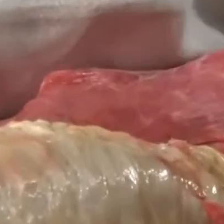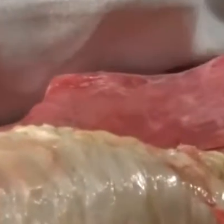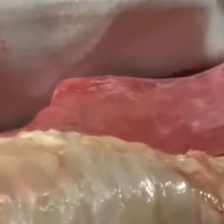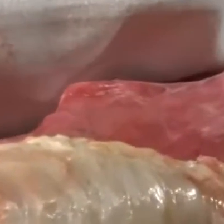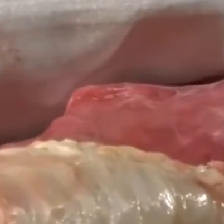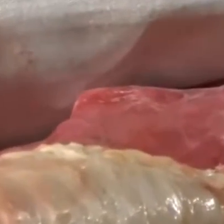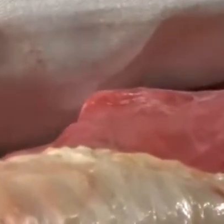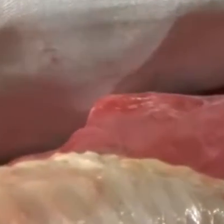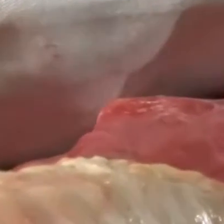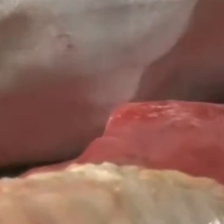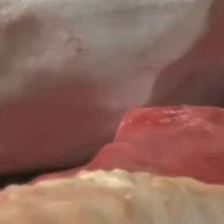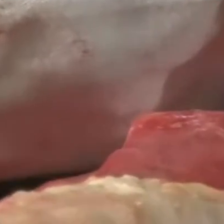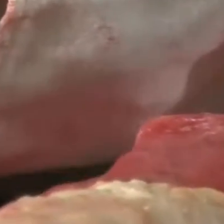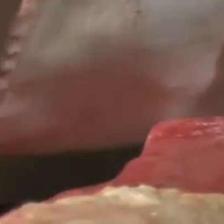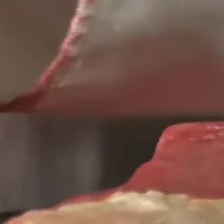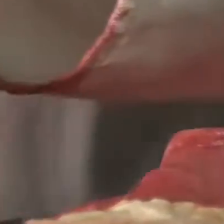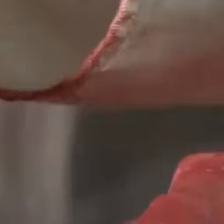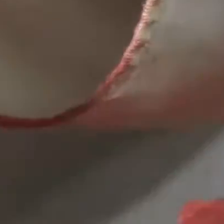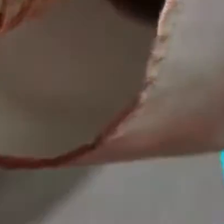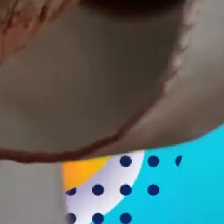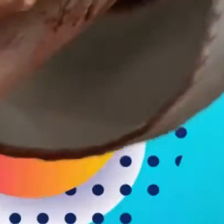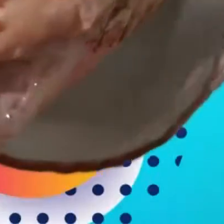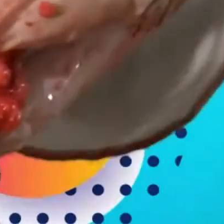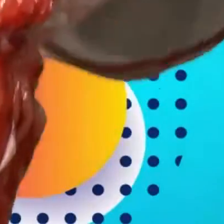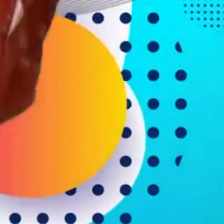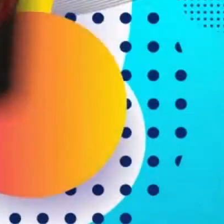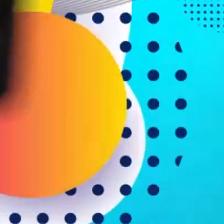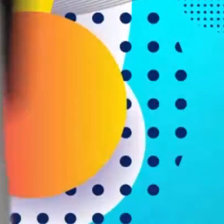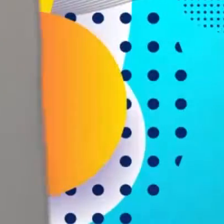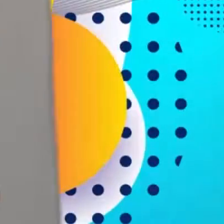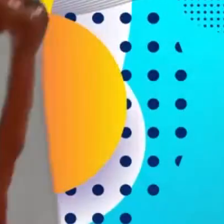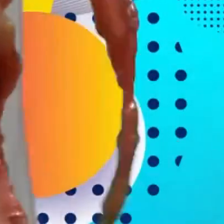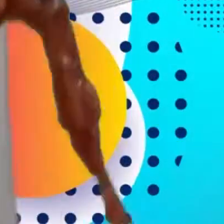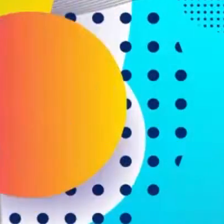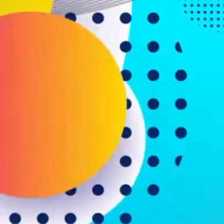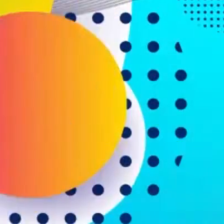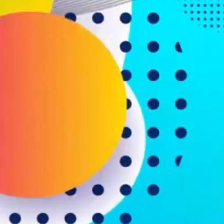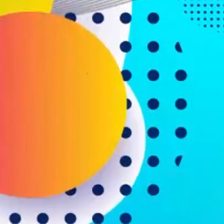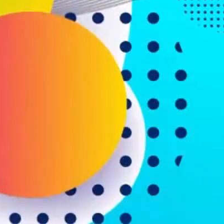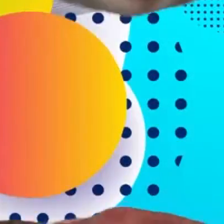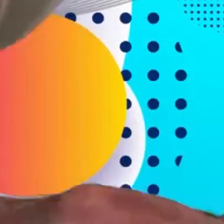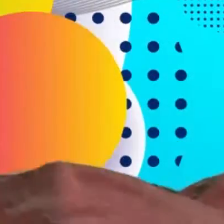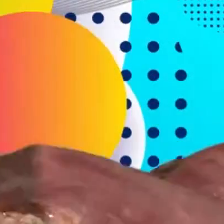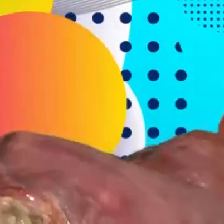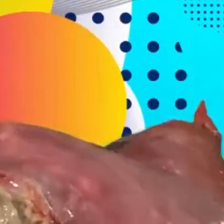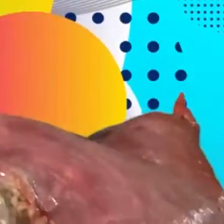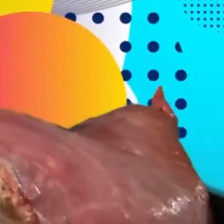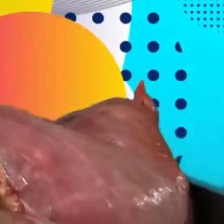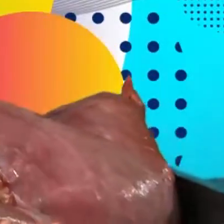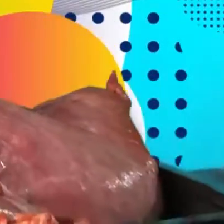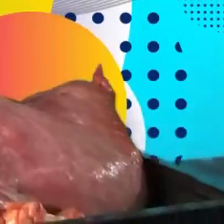layer of cartilage, there's a layer of cartilage, and there is a layer of cartilage. So the trachea, a beautiful